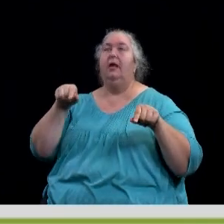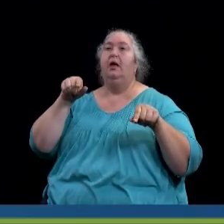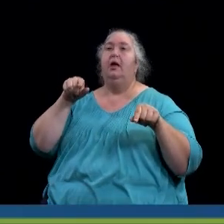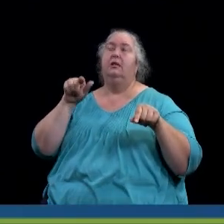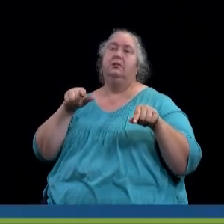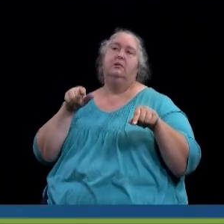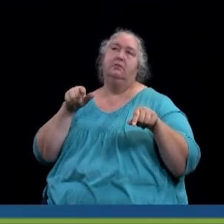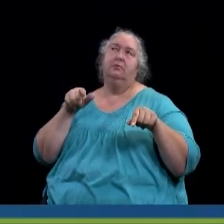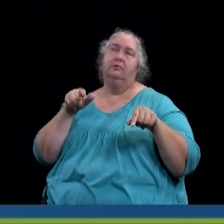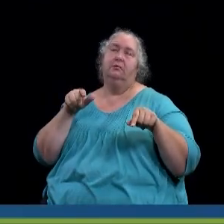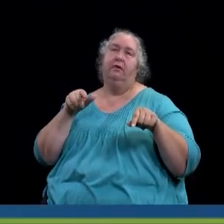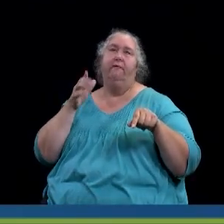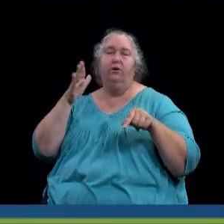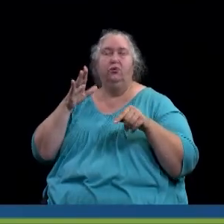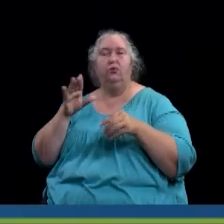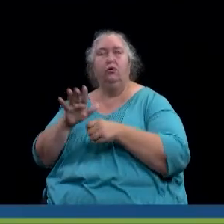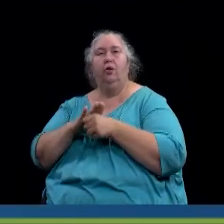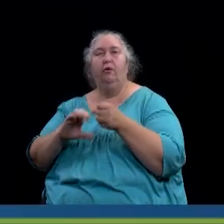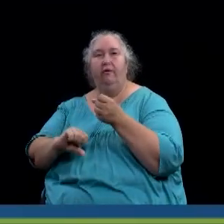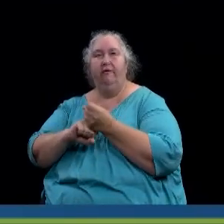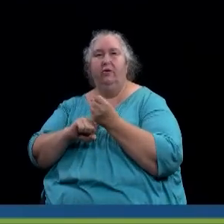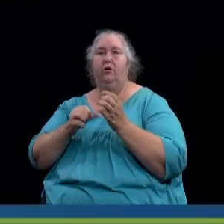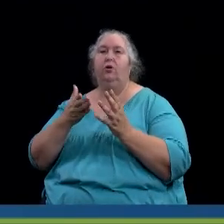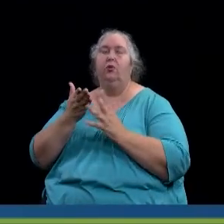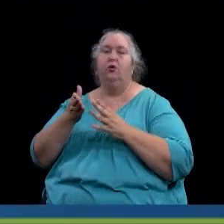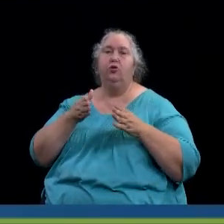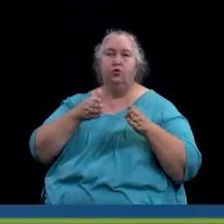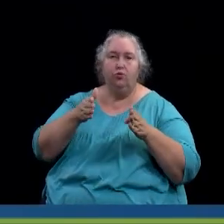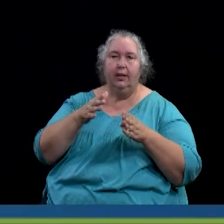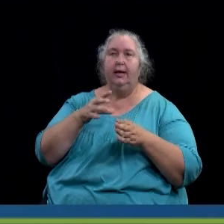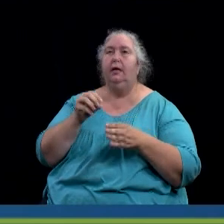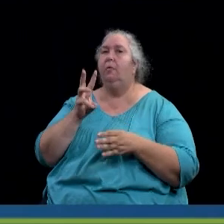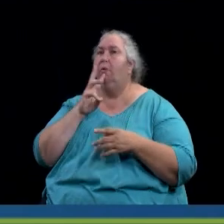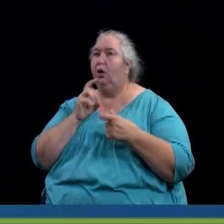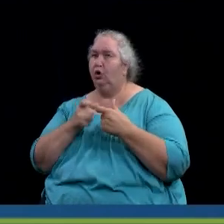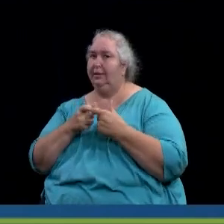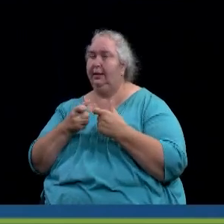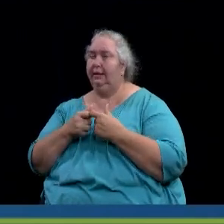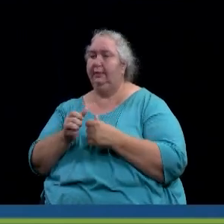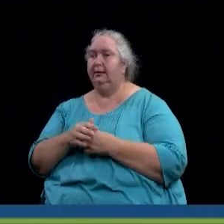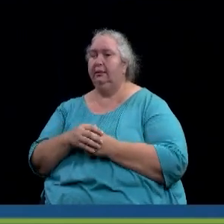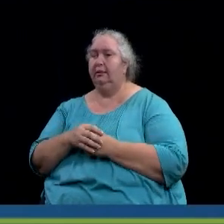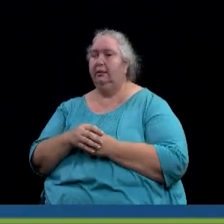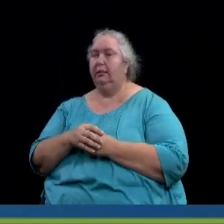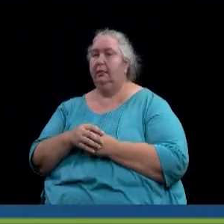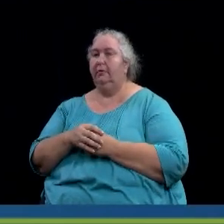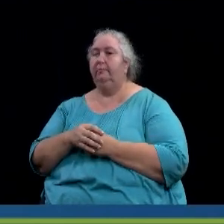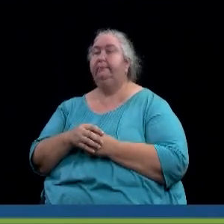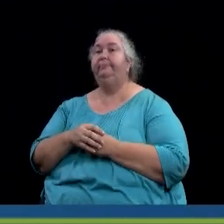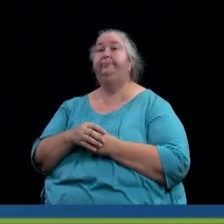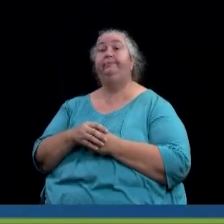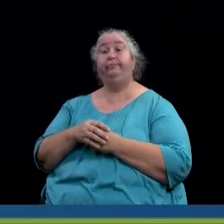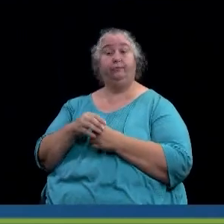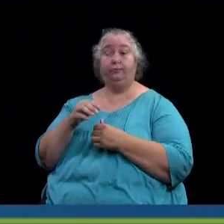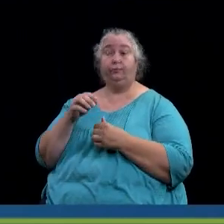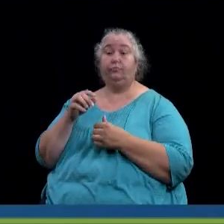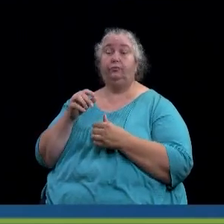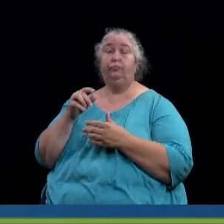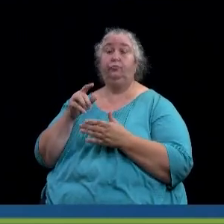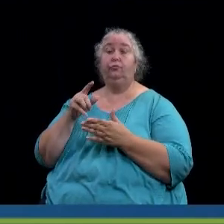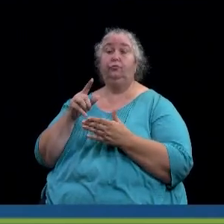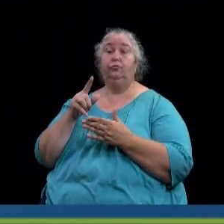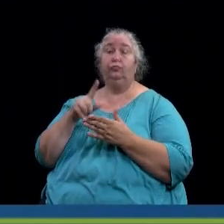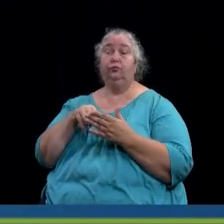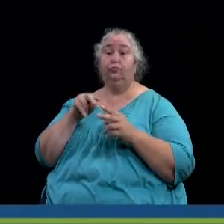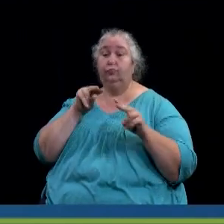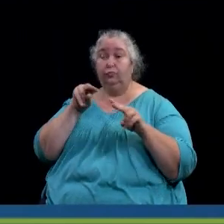utilities. The general amenities that shall be addressed with this improvement includes non-compliant sidewalks with miscellaneous pedestrian safety